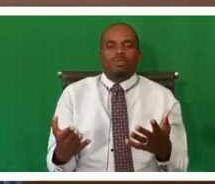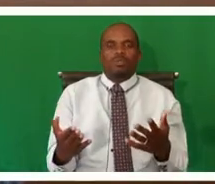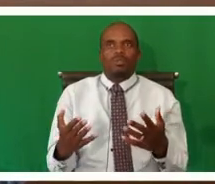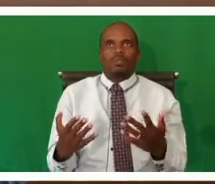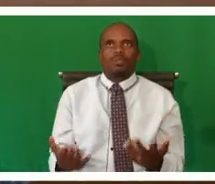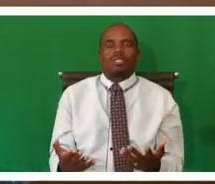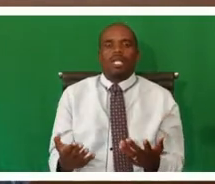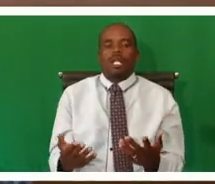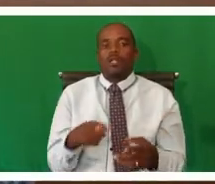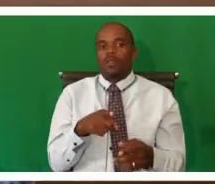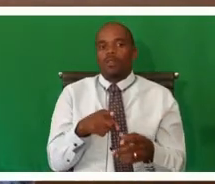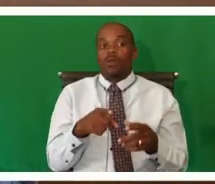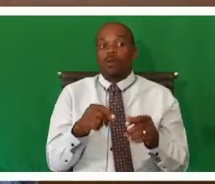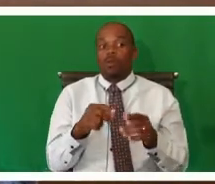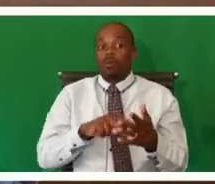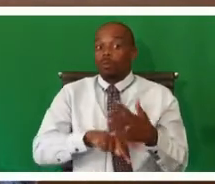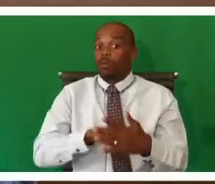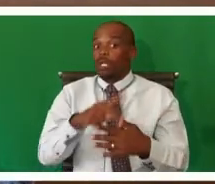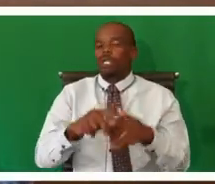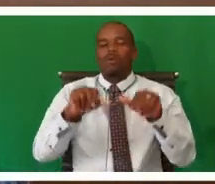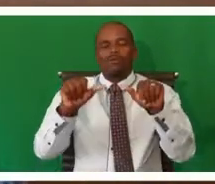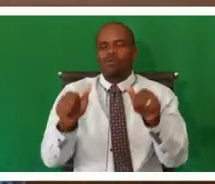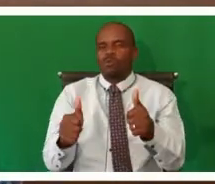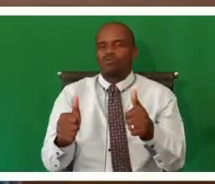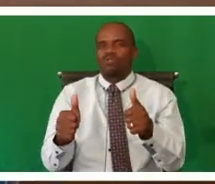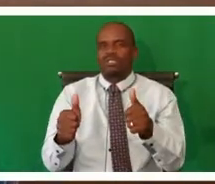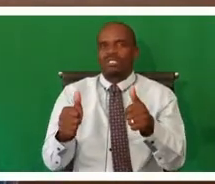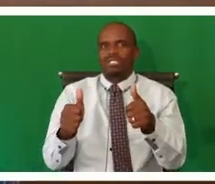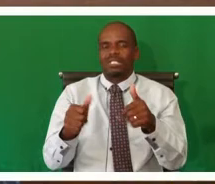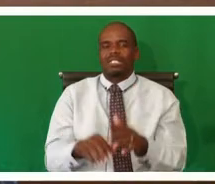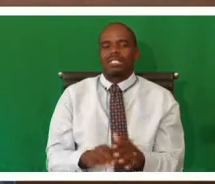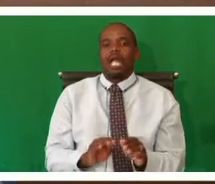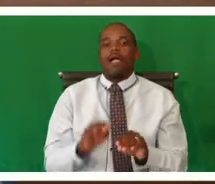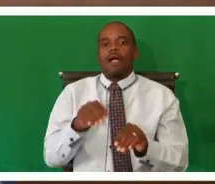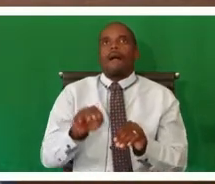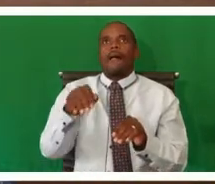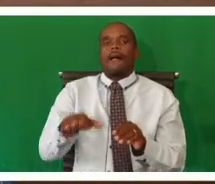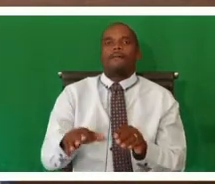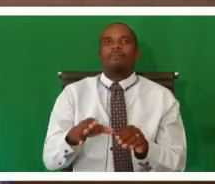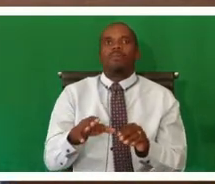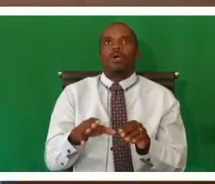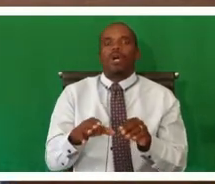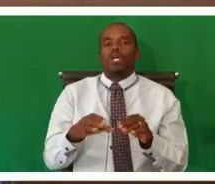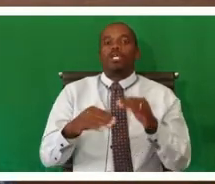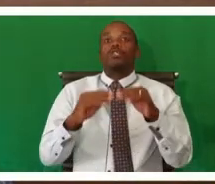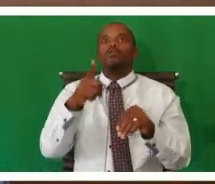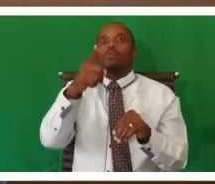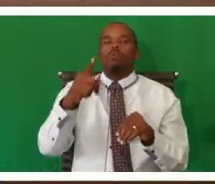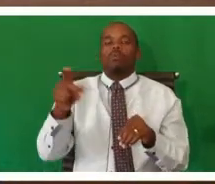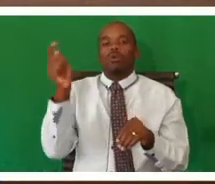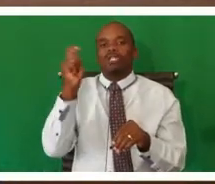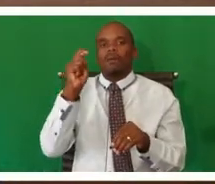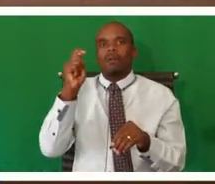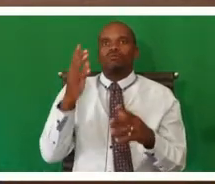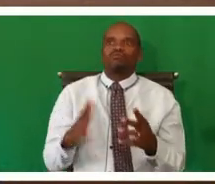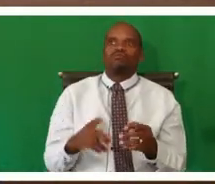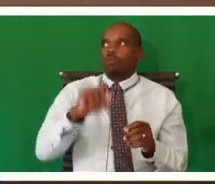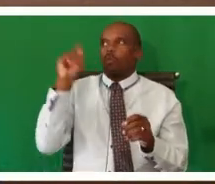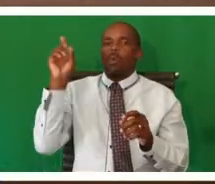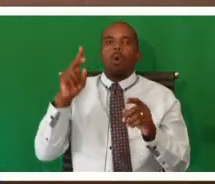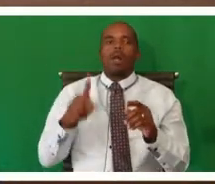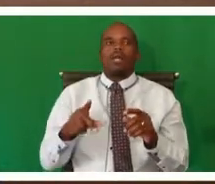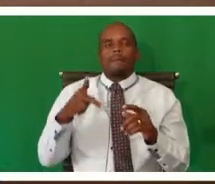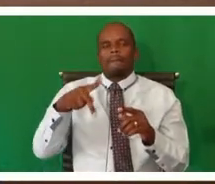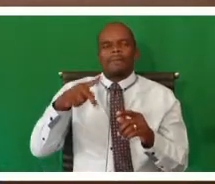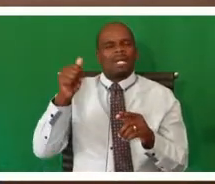project. Agri hubs that were established in Tabanchu, Springfontein, Wesselsbron, and Parys are now